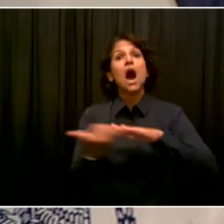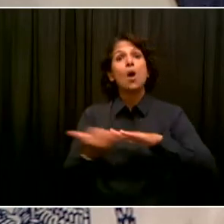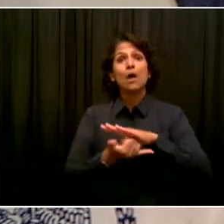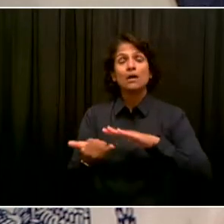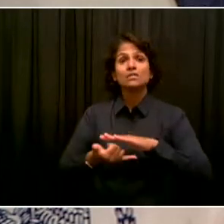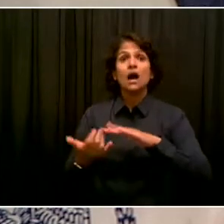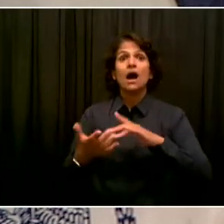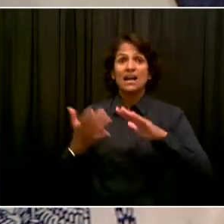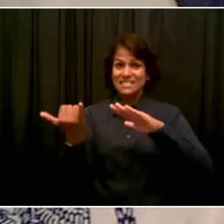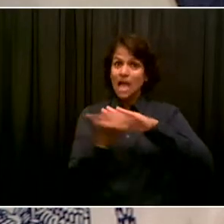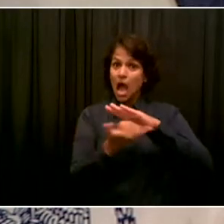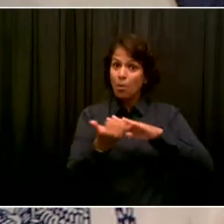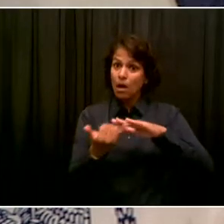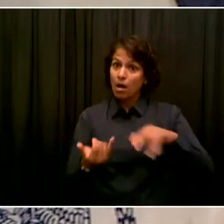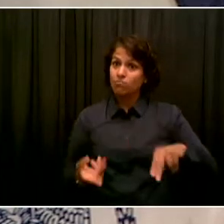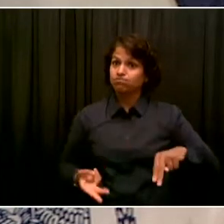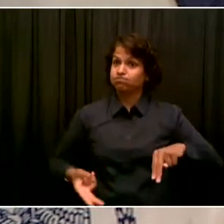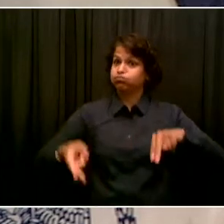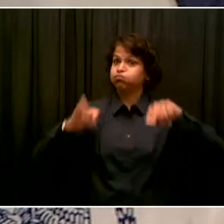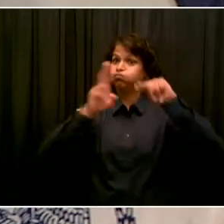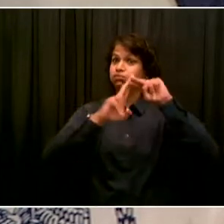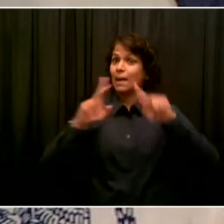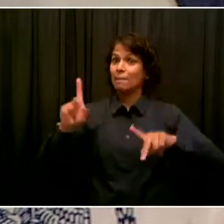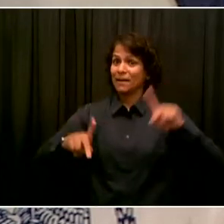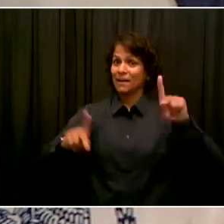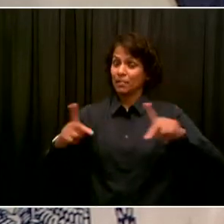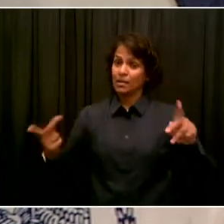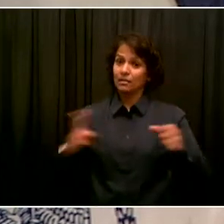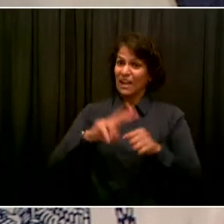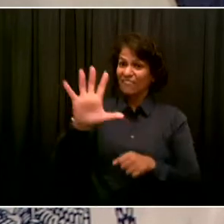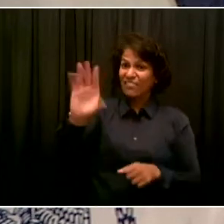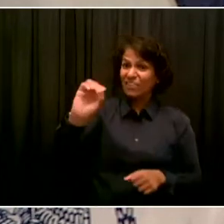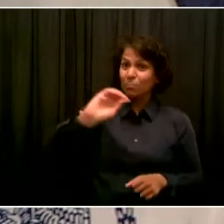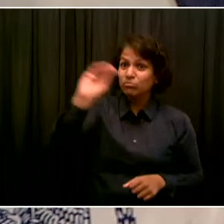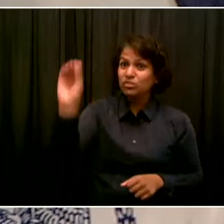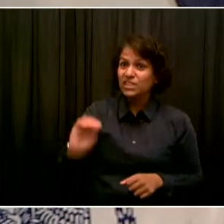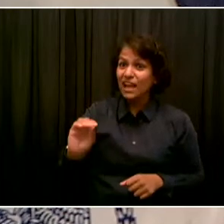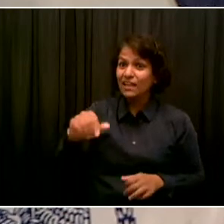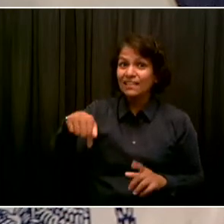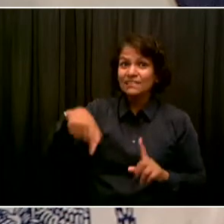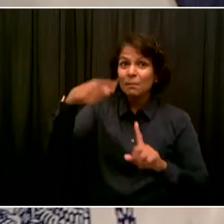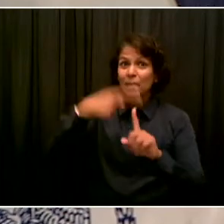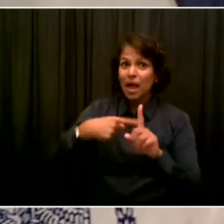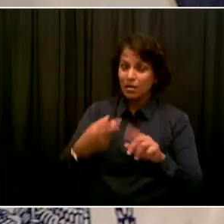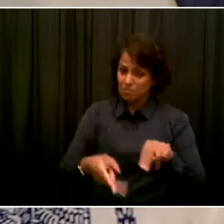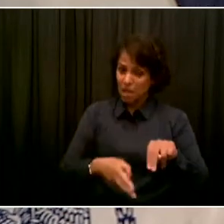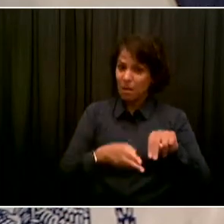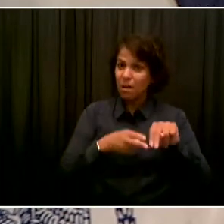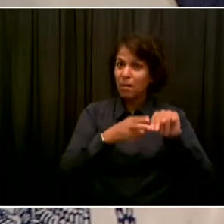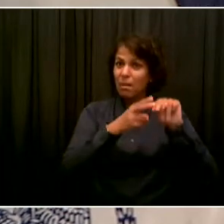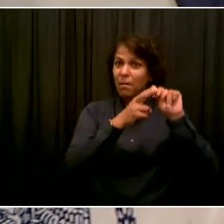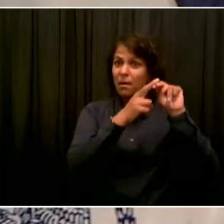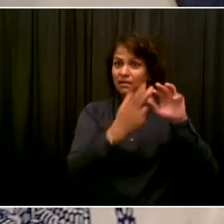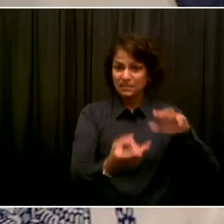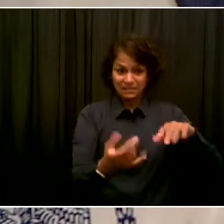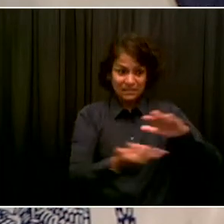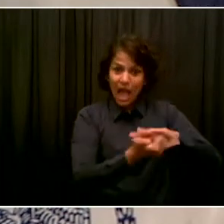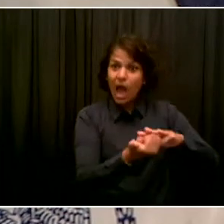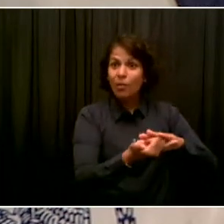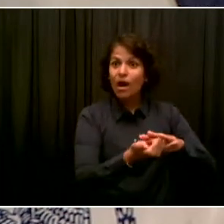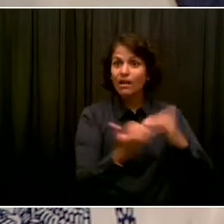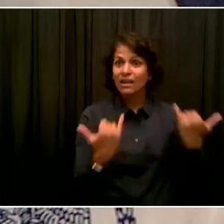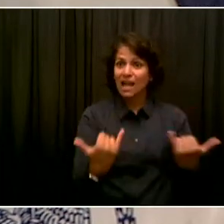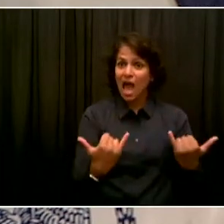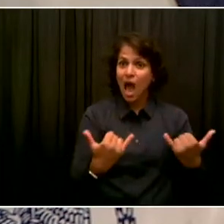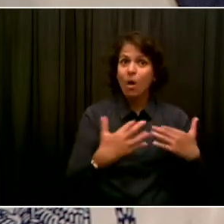pre-pandemic levels. That's a really hopeful sign. We have to do more and more and more, get people back to subways, buses, ferries, you